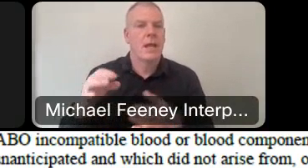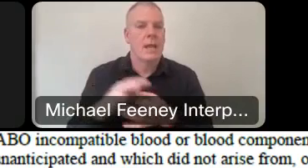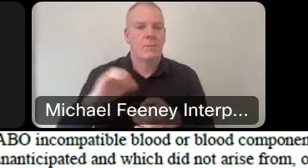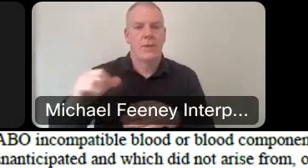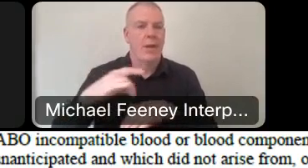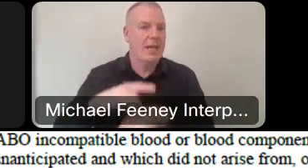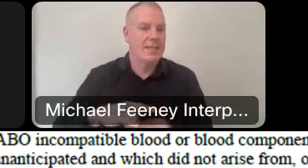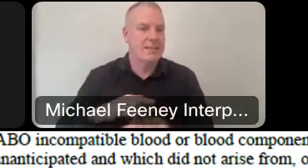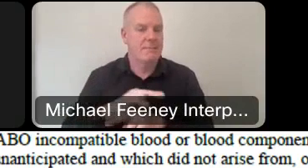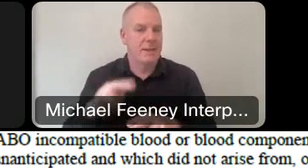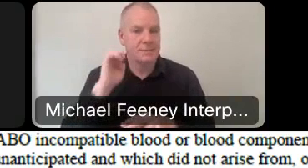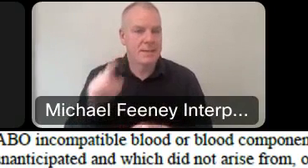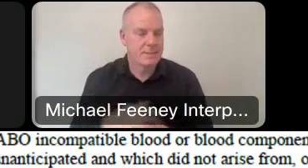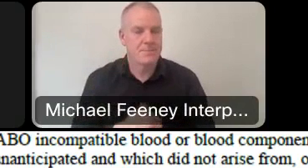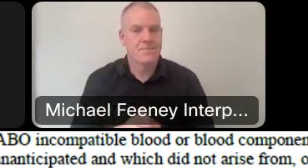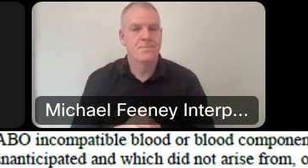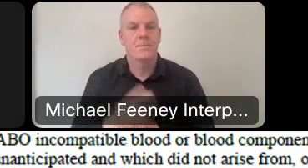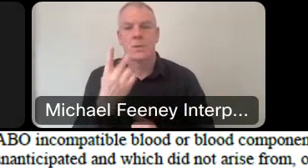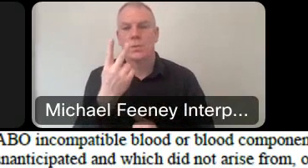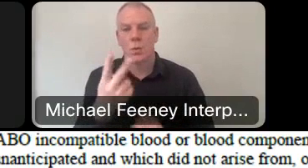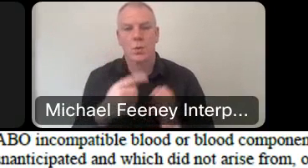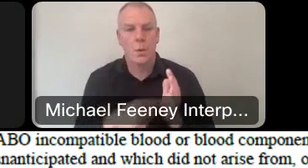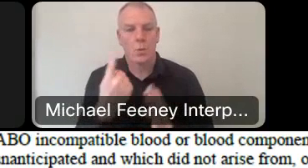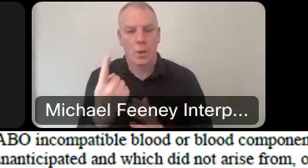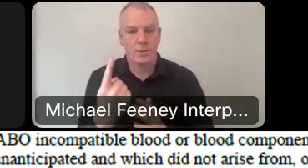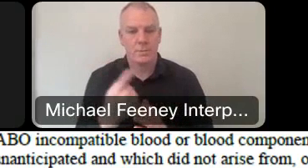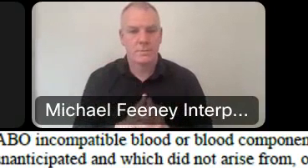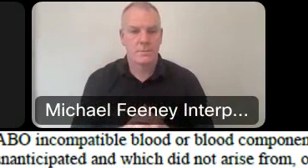underlying illness. And then 2.1